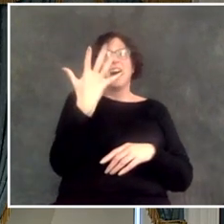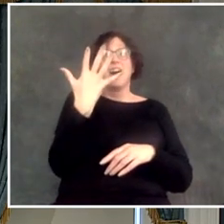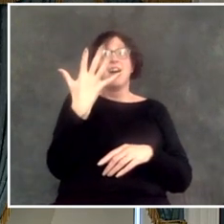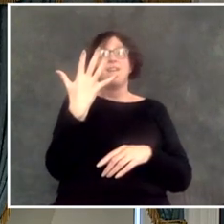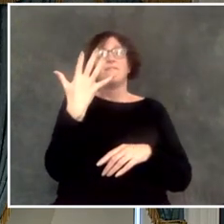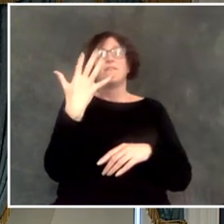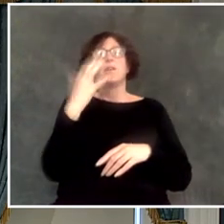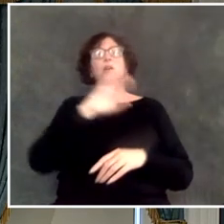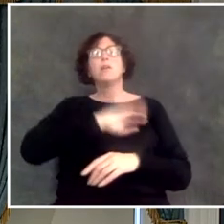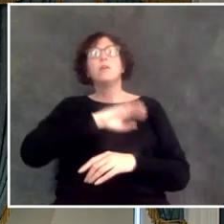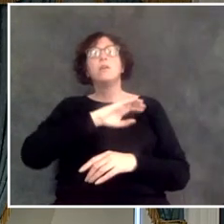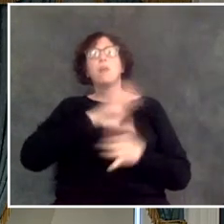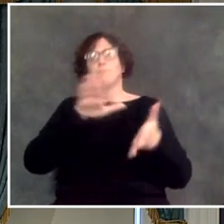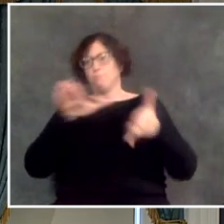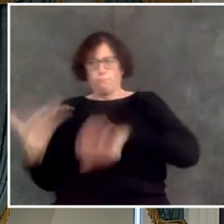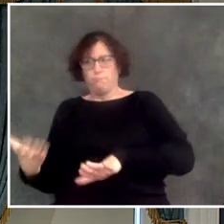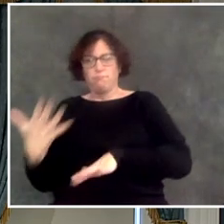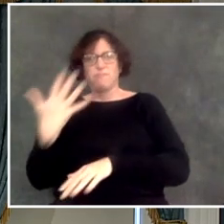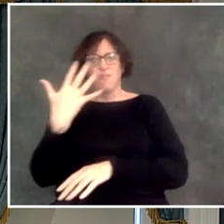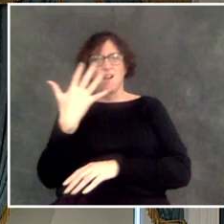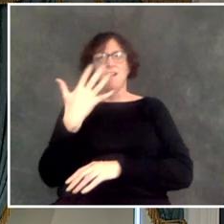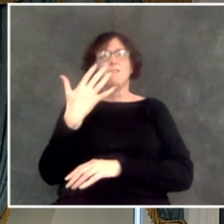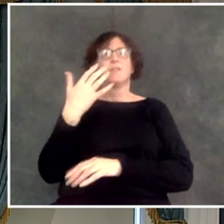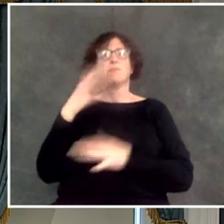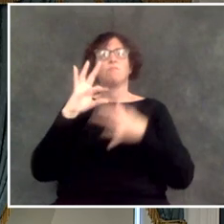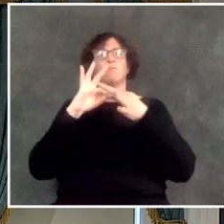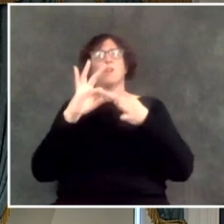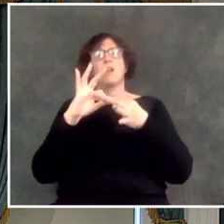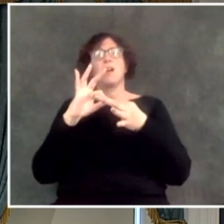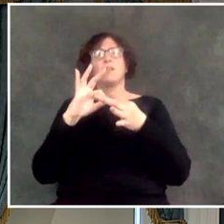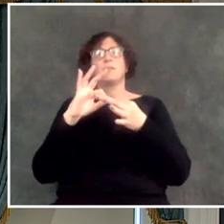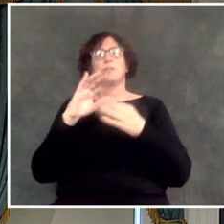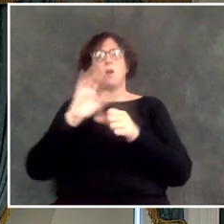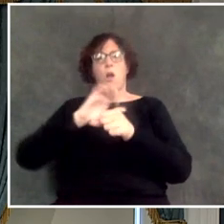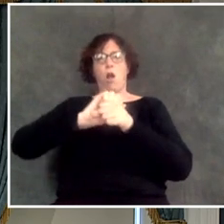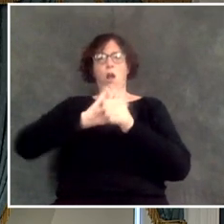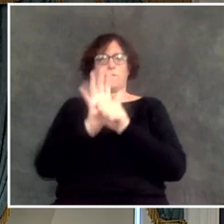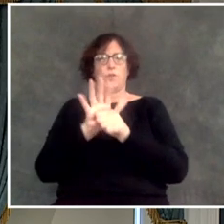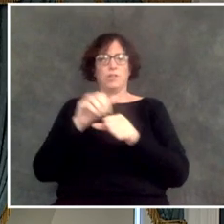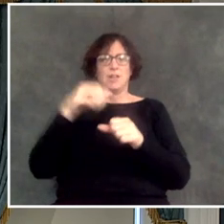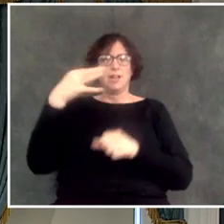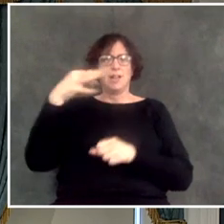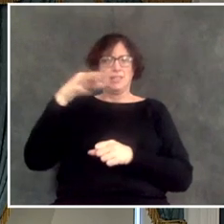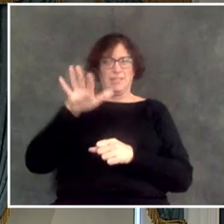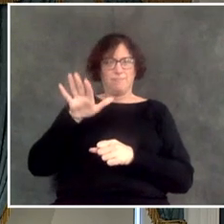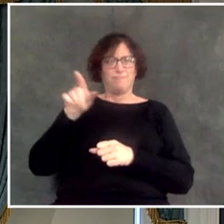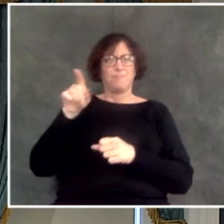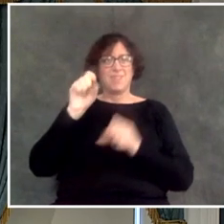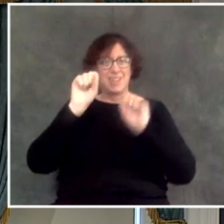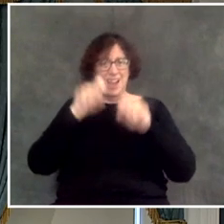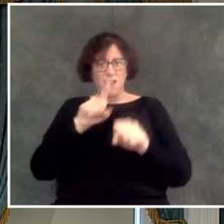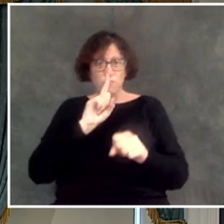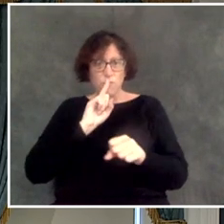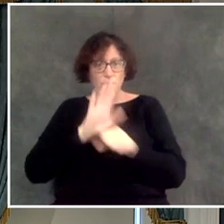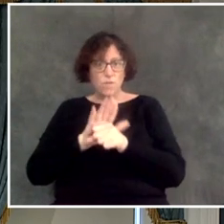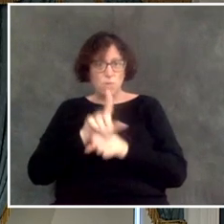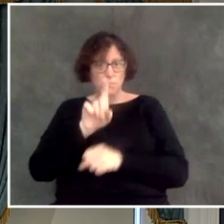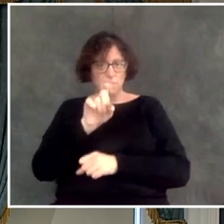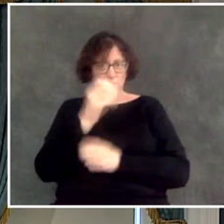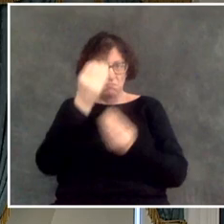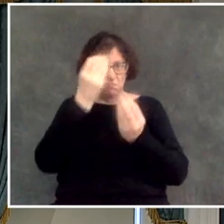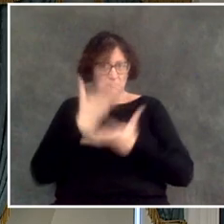numbers, and can you confirm that? And then also when we talk about the face covering guidance that you issued